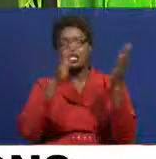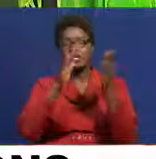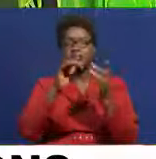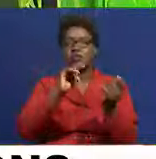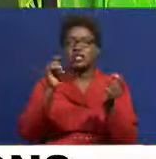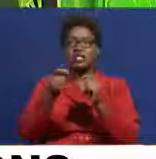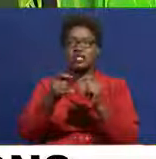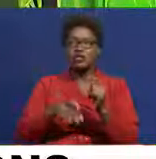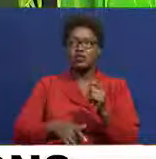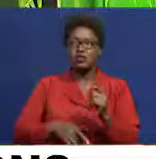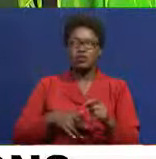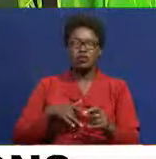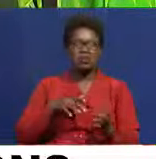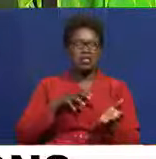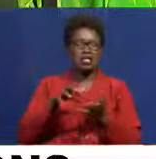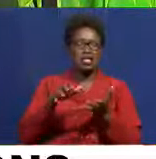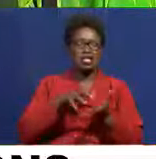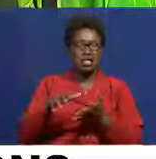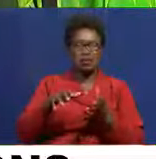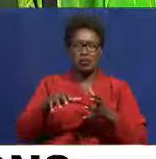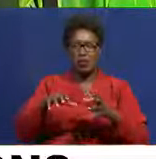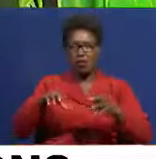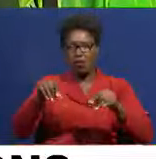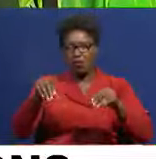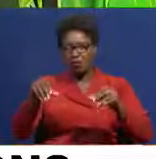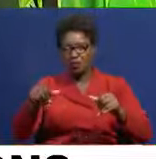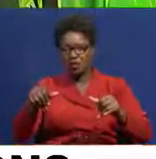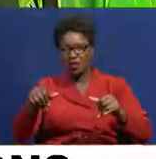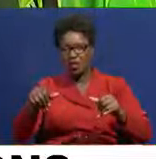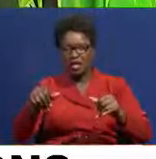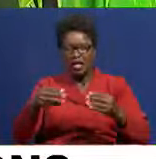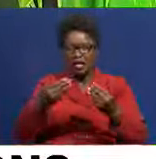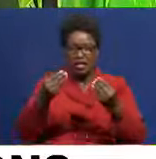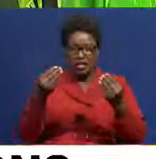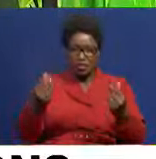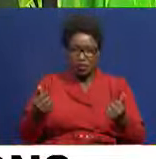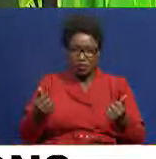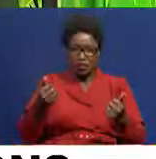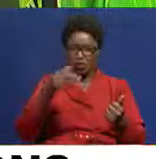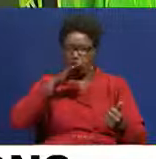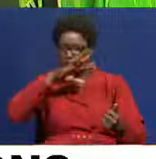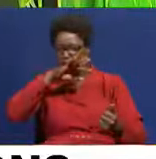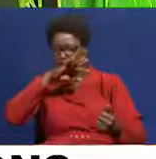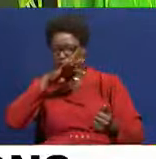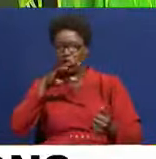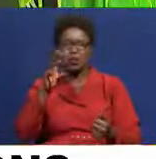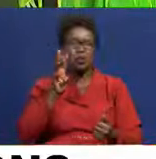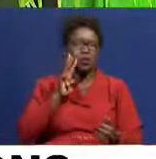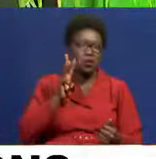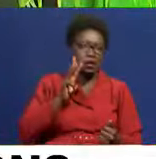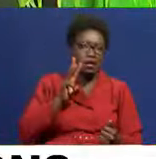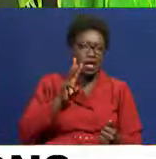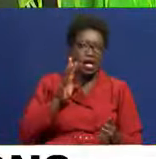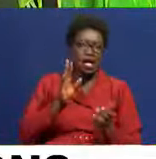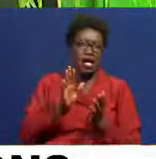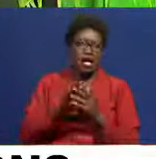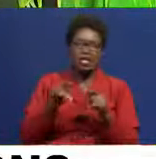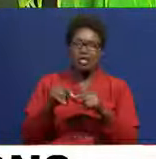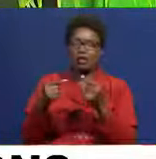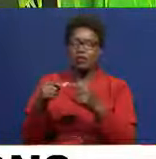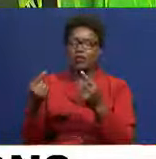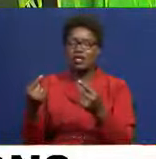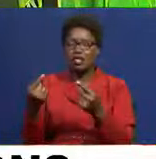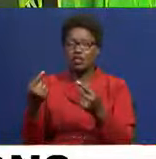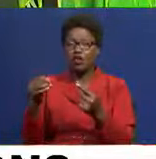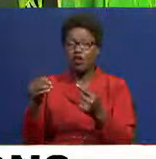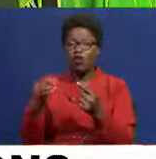We feel the roughness of eroded soil, the smoothness of polluted water, and the fragility